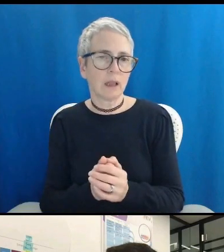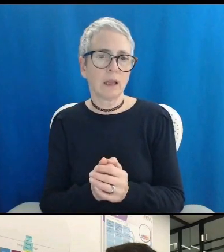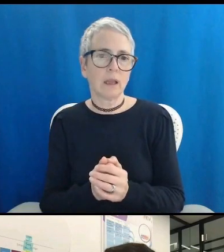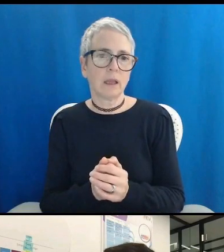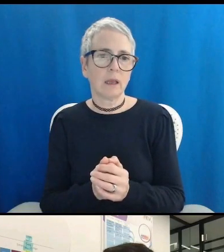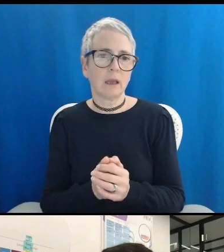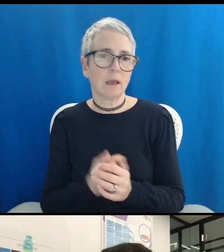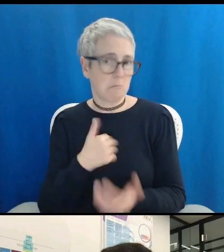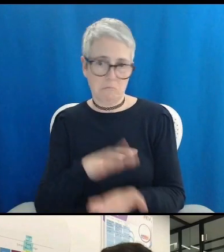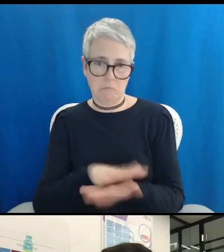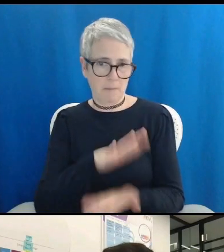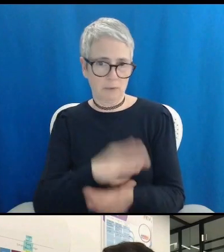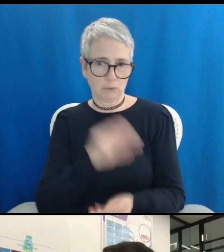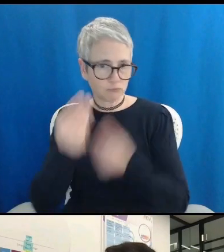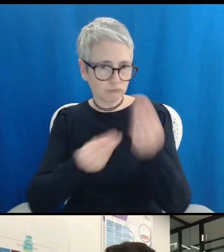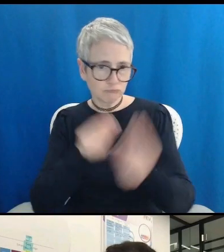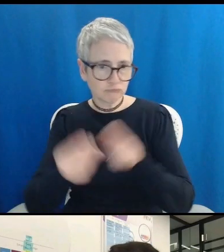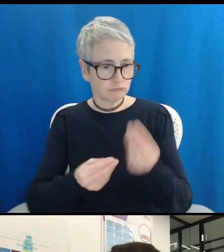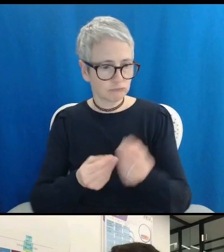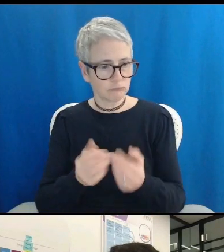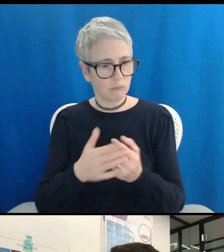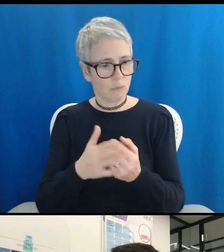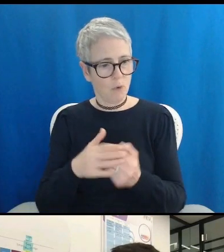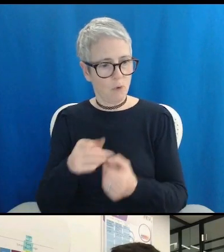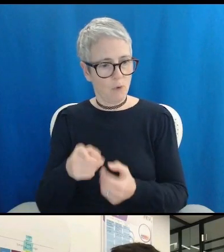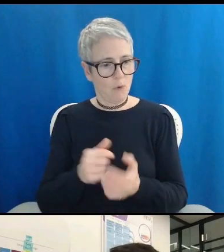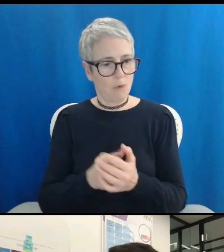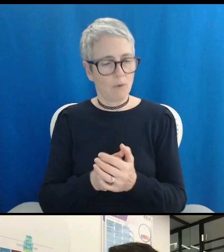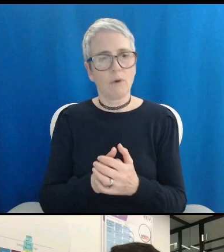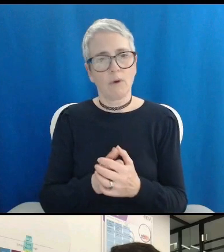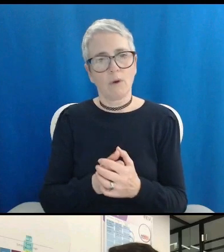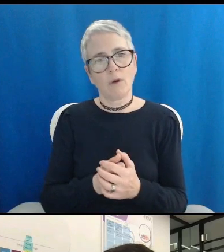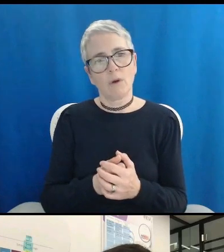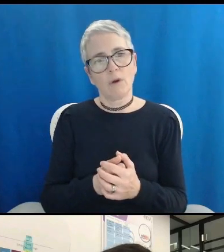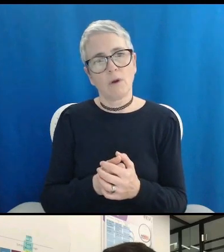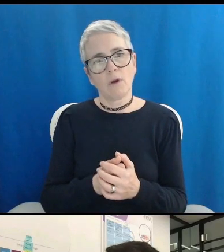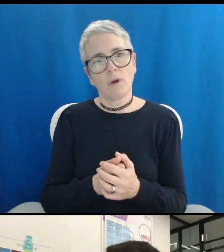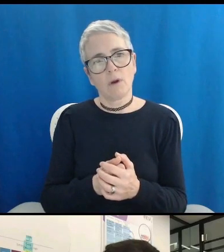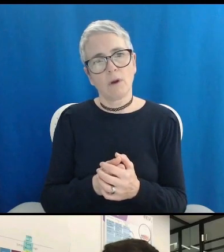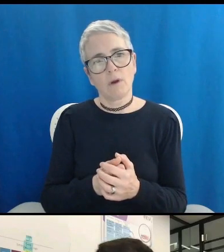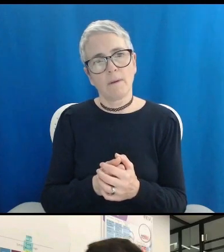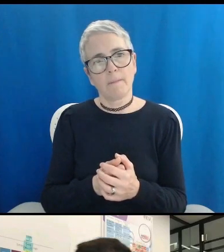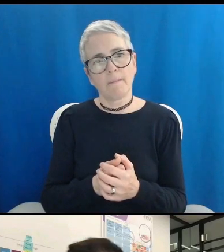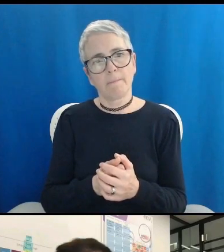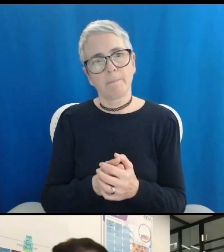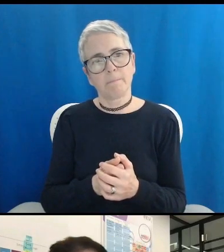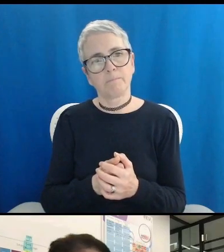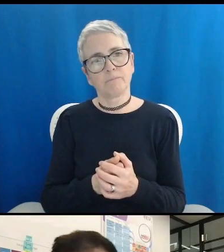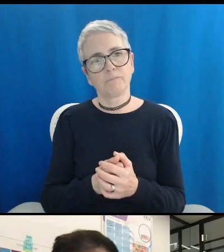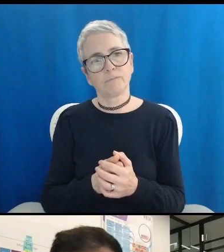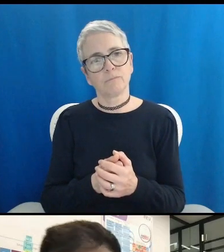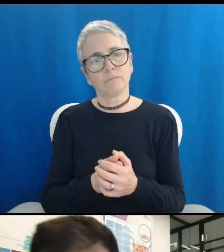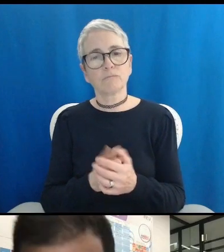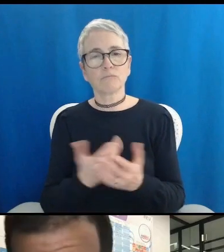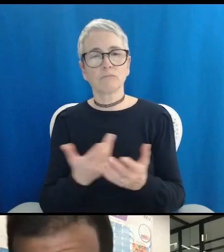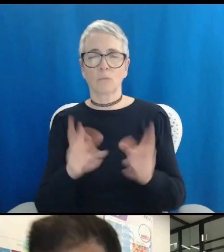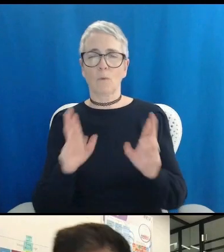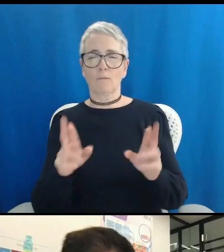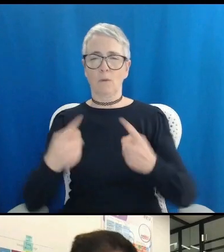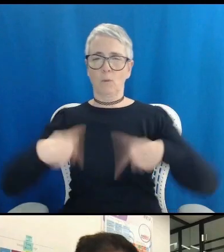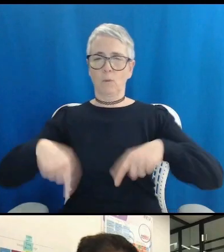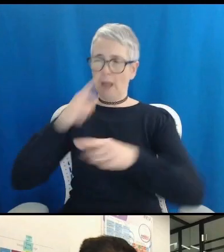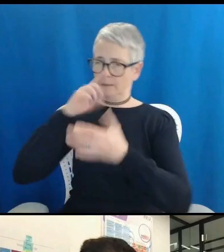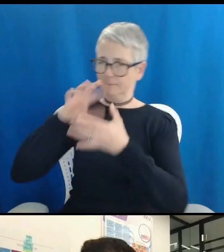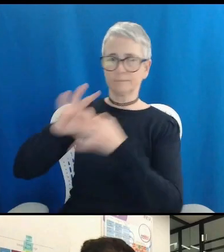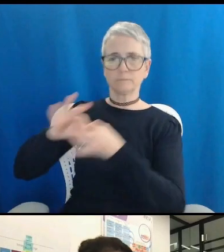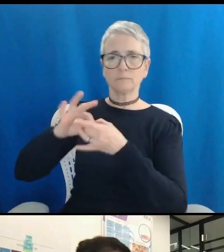share about how you create more accessibility by design processes. And another thing I do is I'm the chairman of the board of directors of